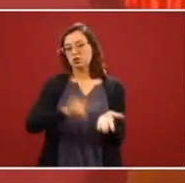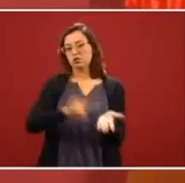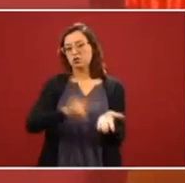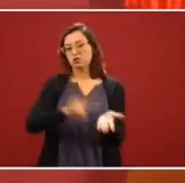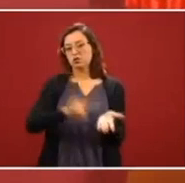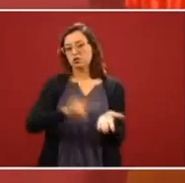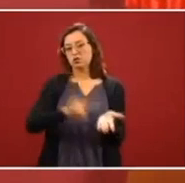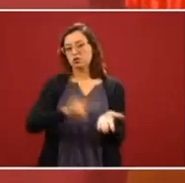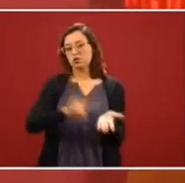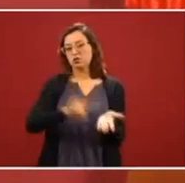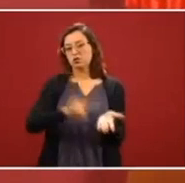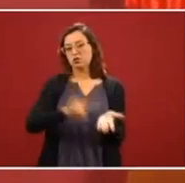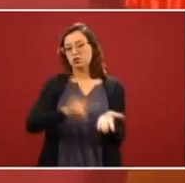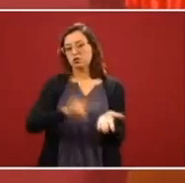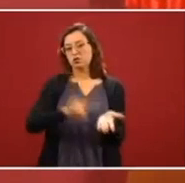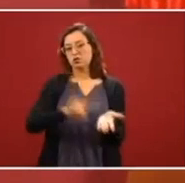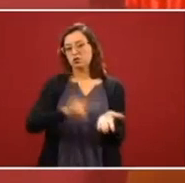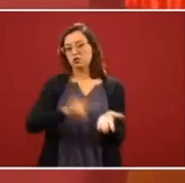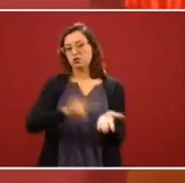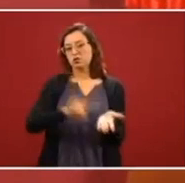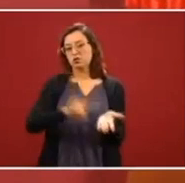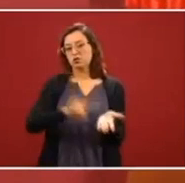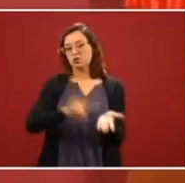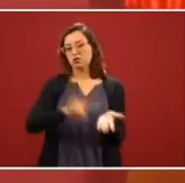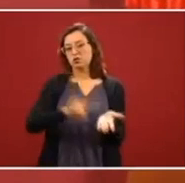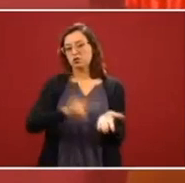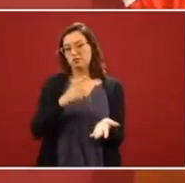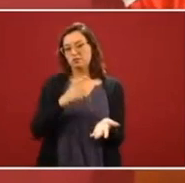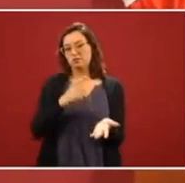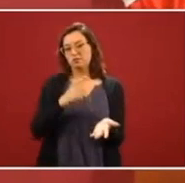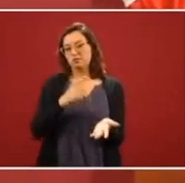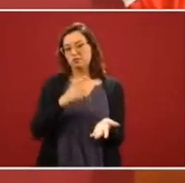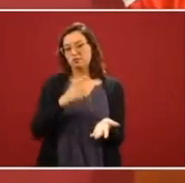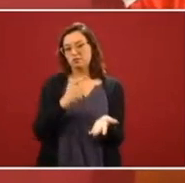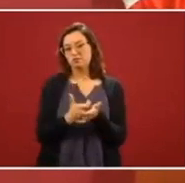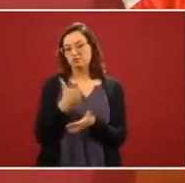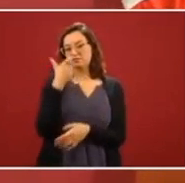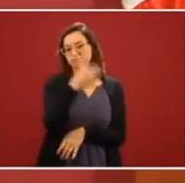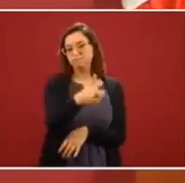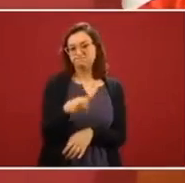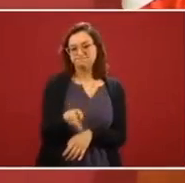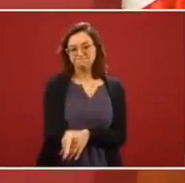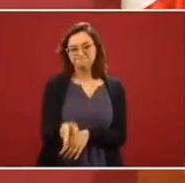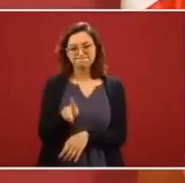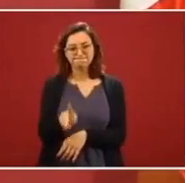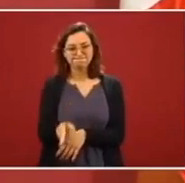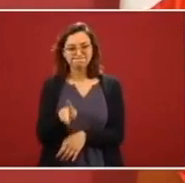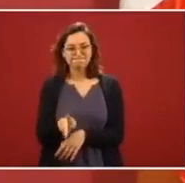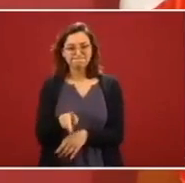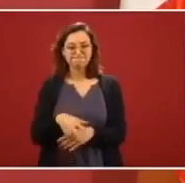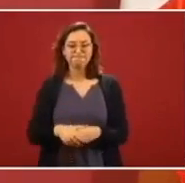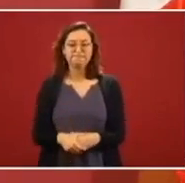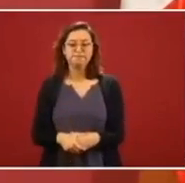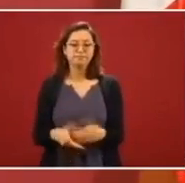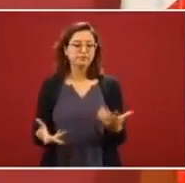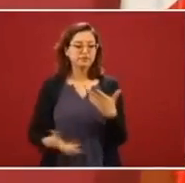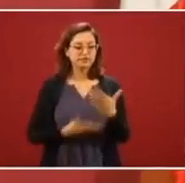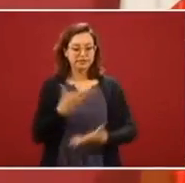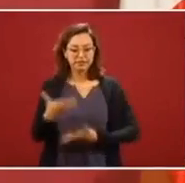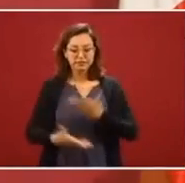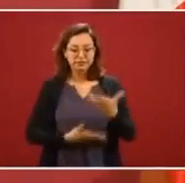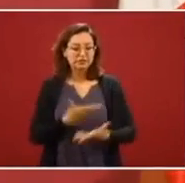they paid 2 or 3 times what they cost. Un artículo, An article, un servicio.